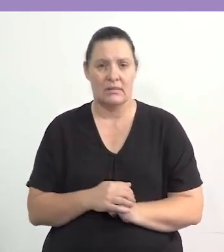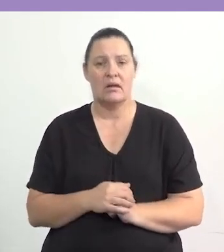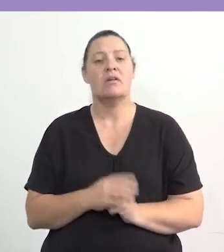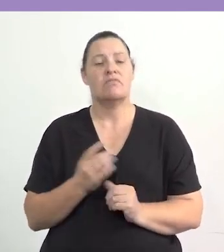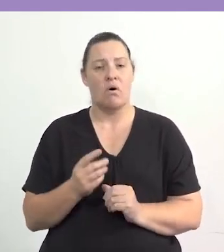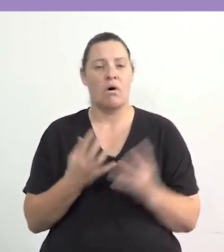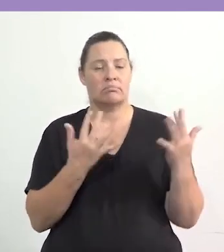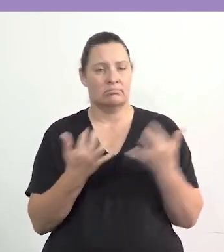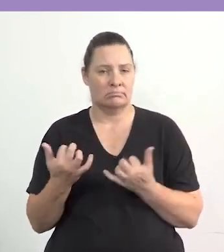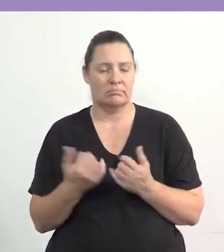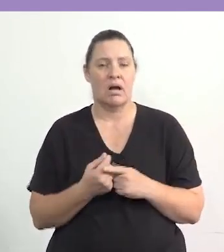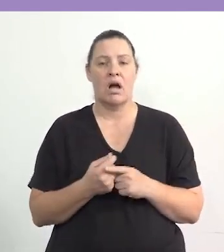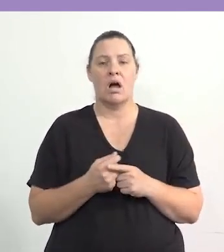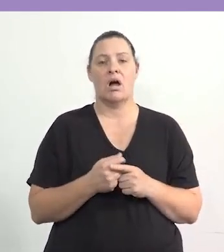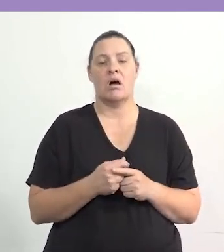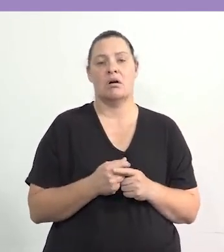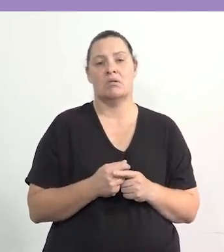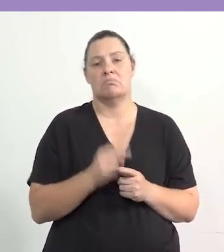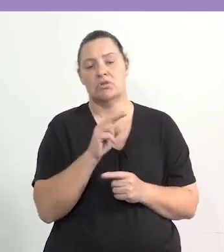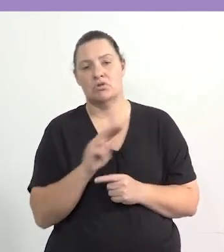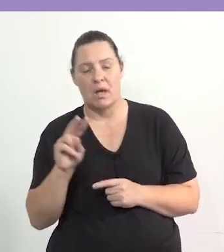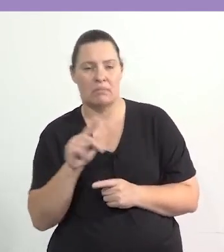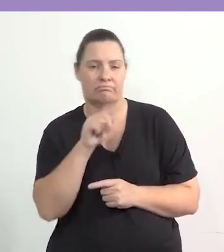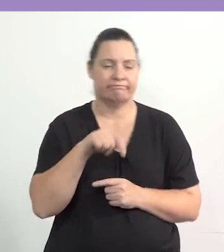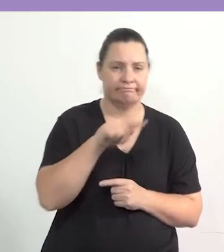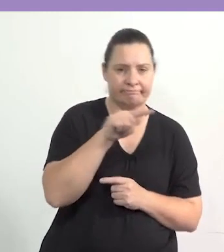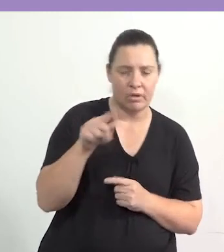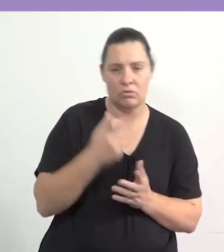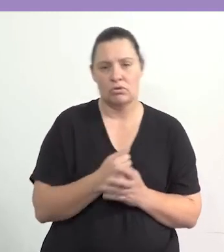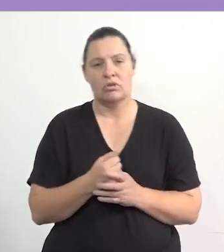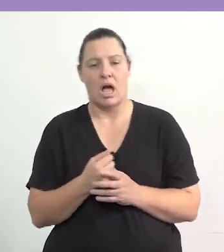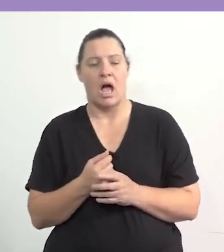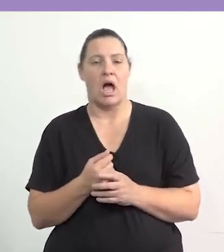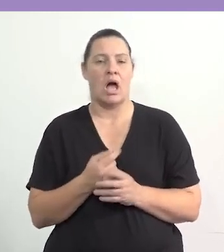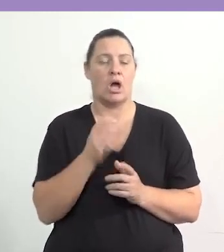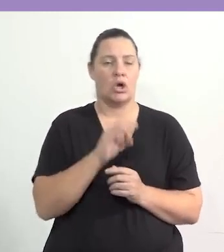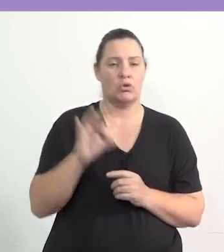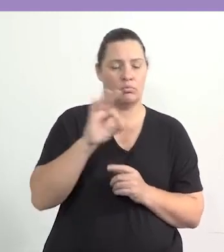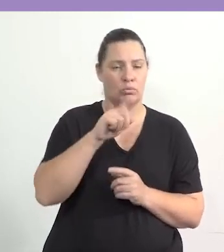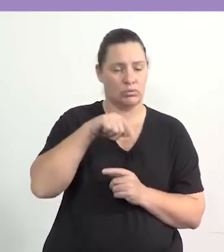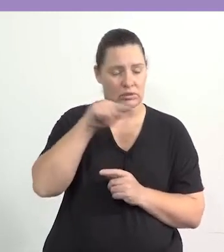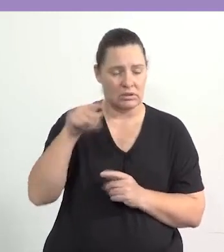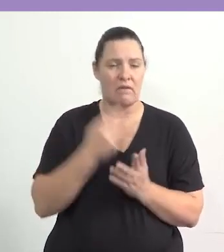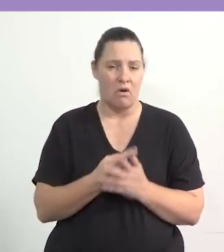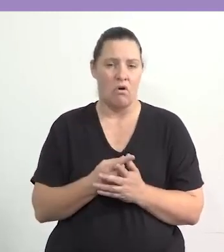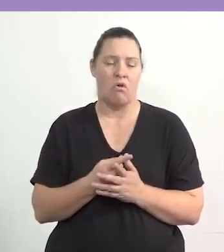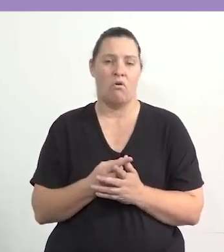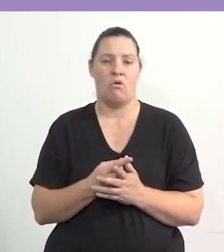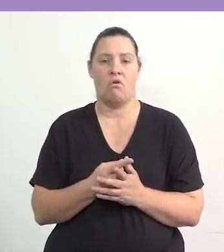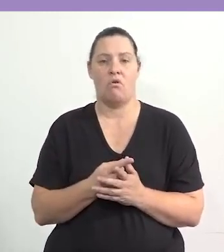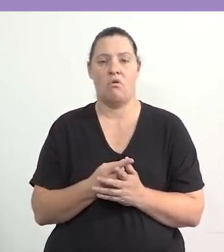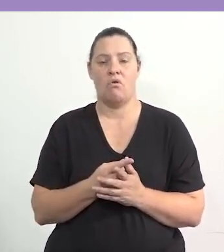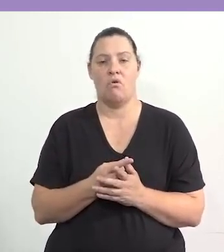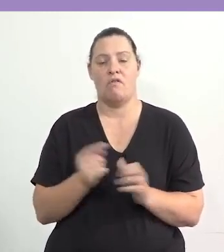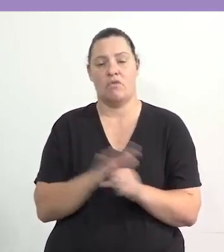perform calculations involving squares, cubes, square roots, and cube roots of integers.